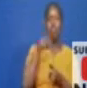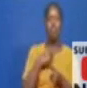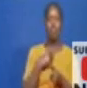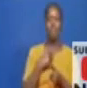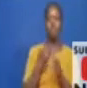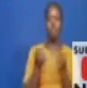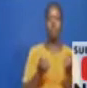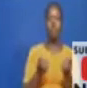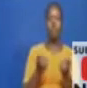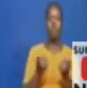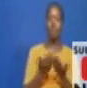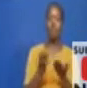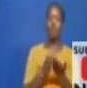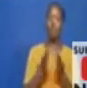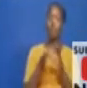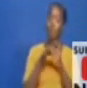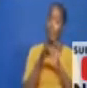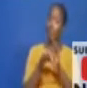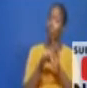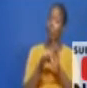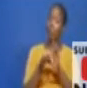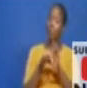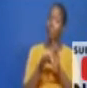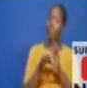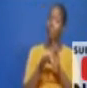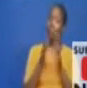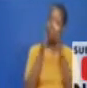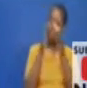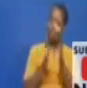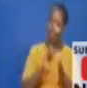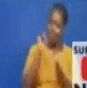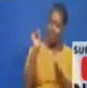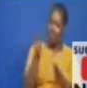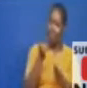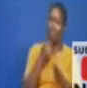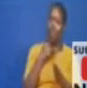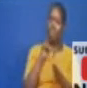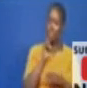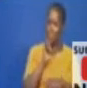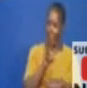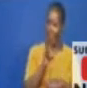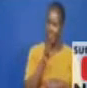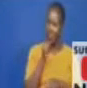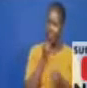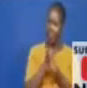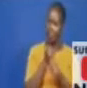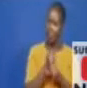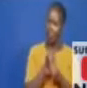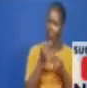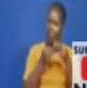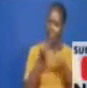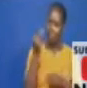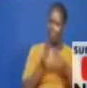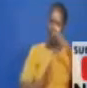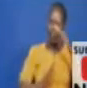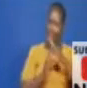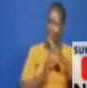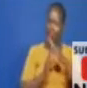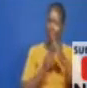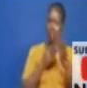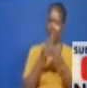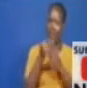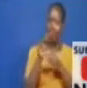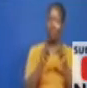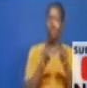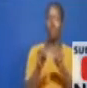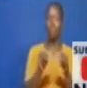asset. And this is a person Kenyans wants to see exercising the highest epitome of financial